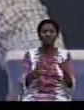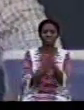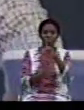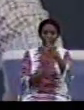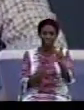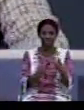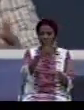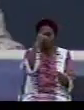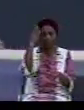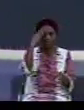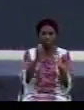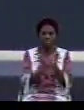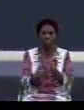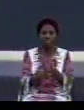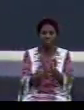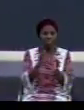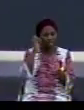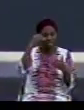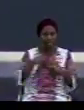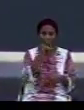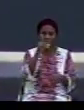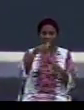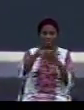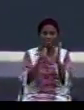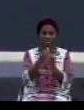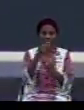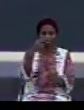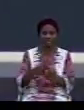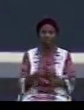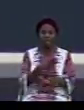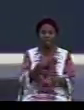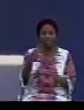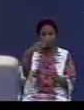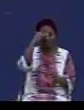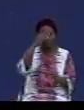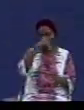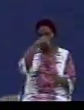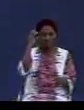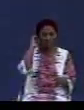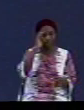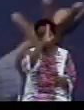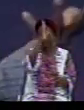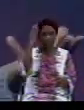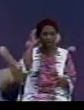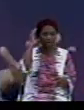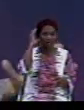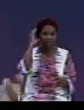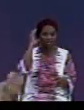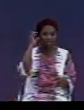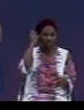in that life. And the man, because he had never heard, it was still there. And then